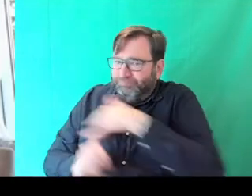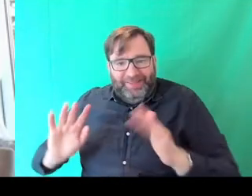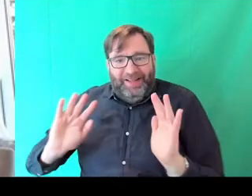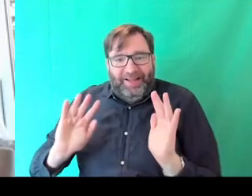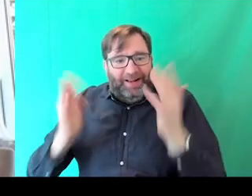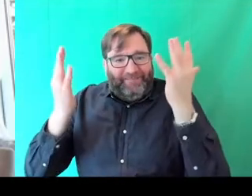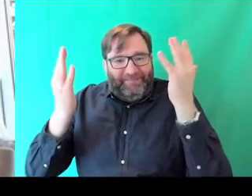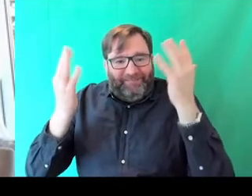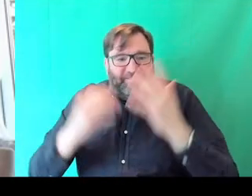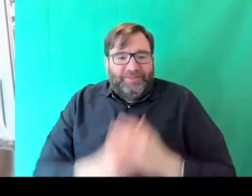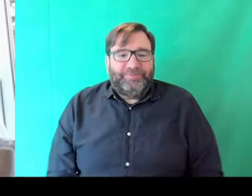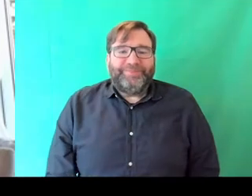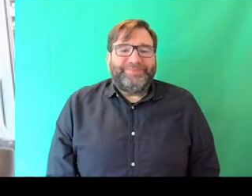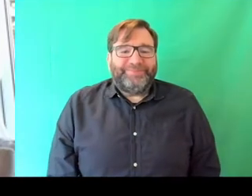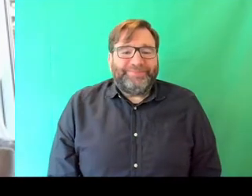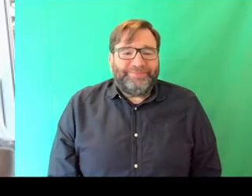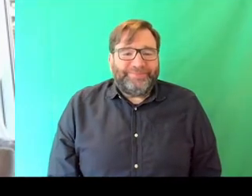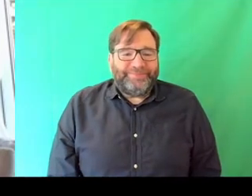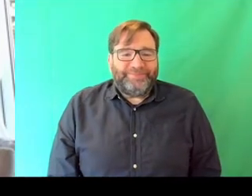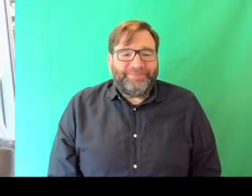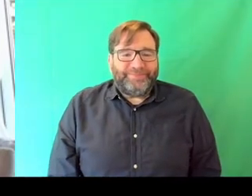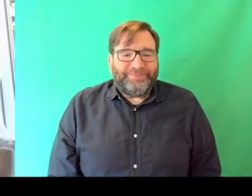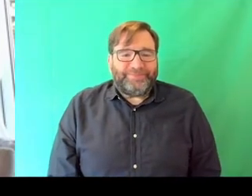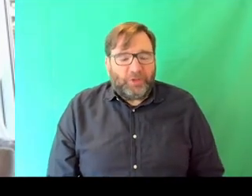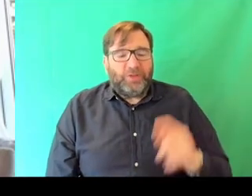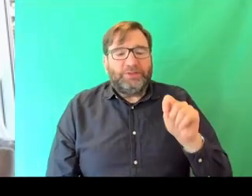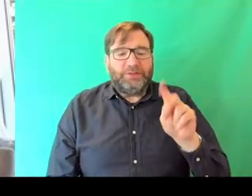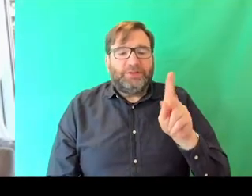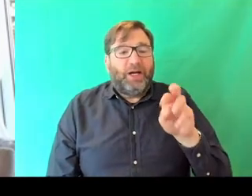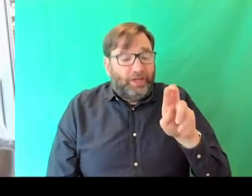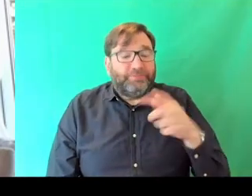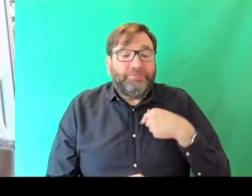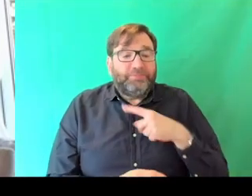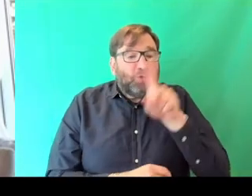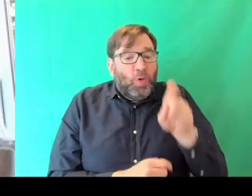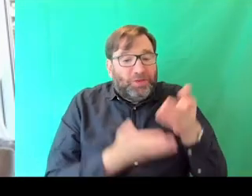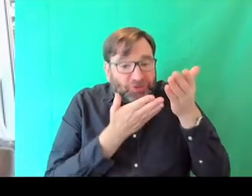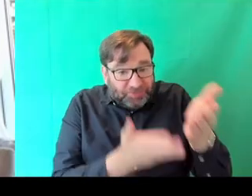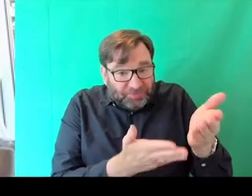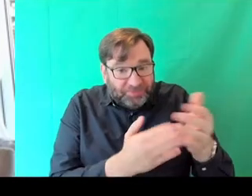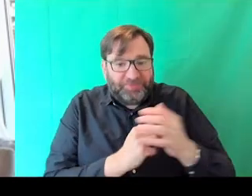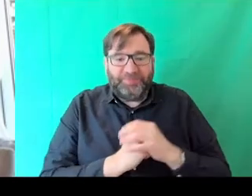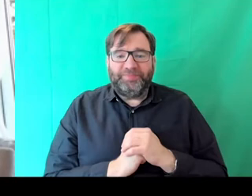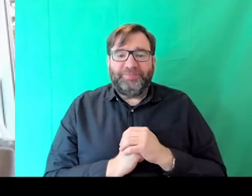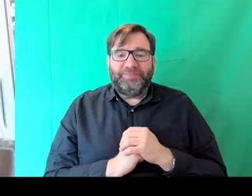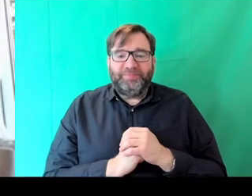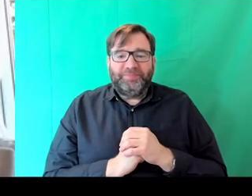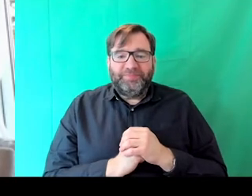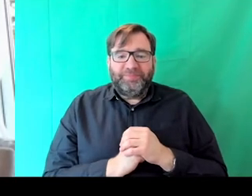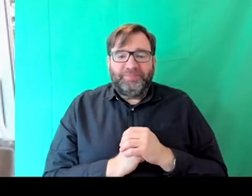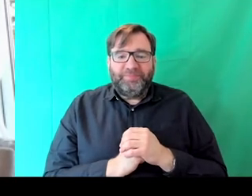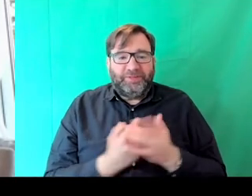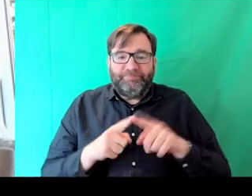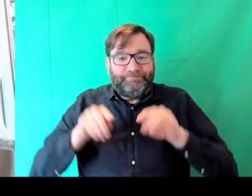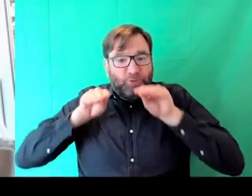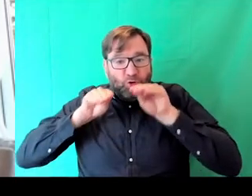it's around coaching and coaching folks in the workplace around kind of disability etiquette and awareness. So every